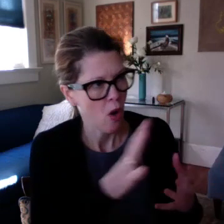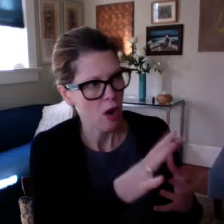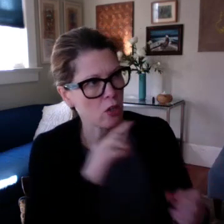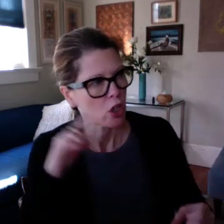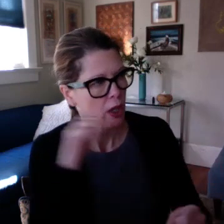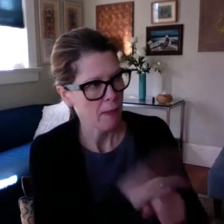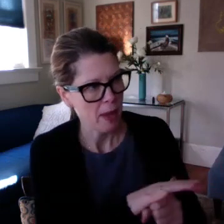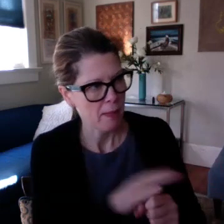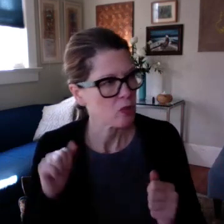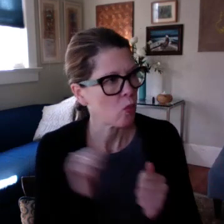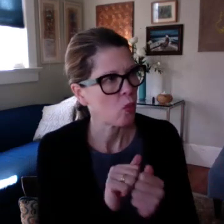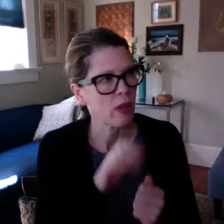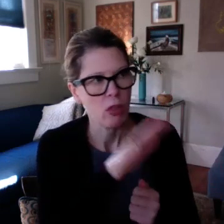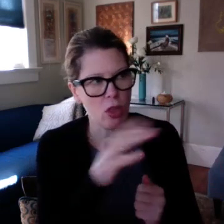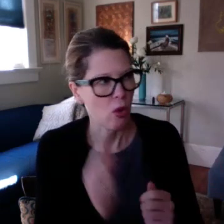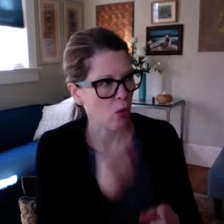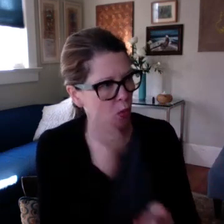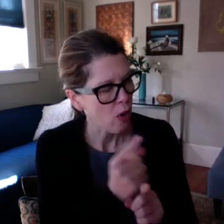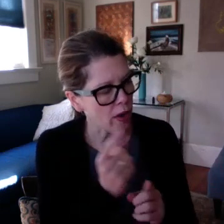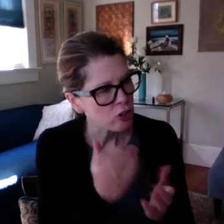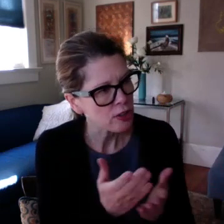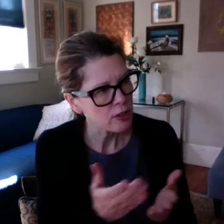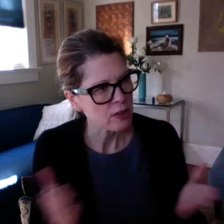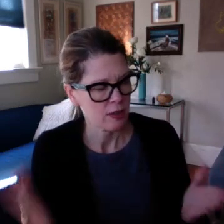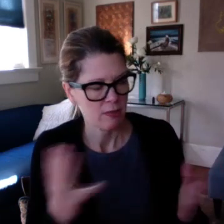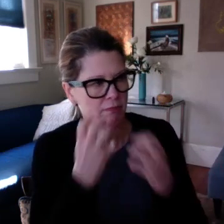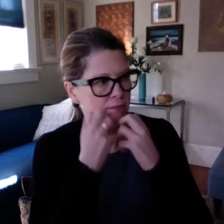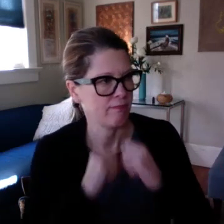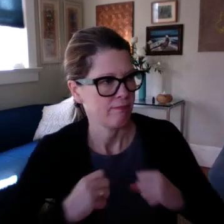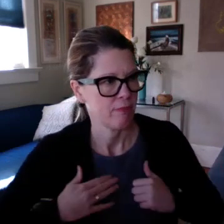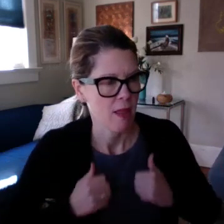your righteousness, preserve my life.